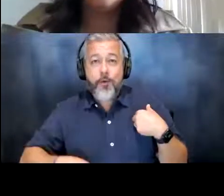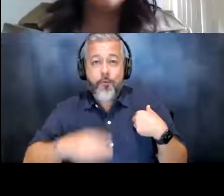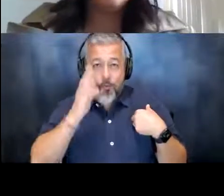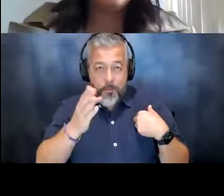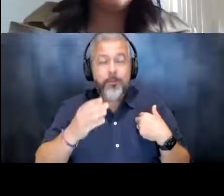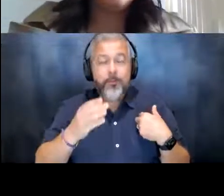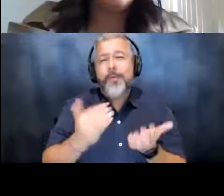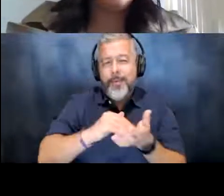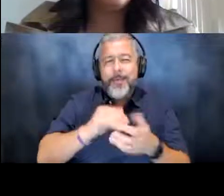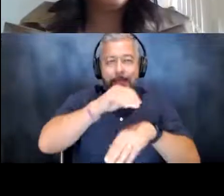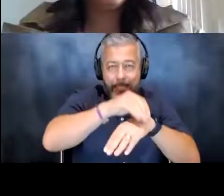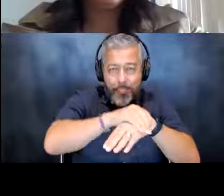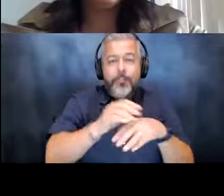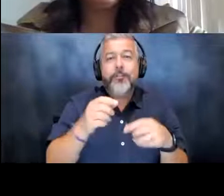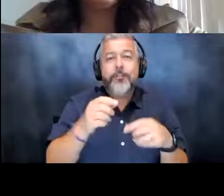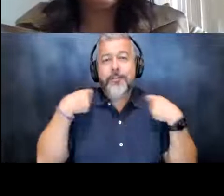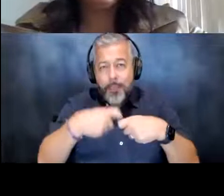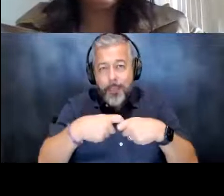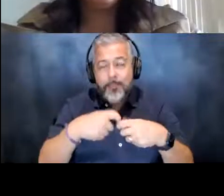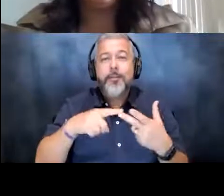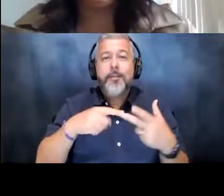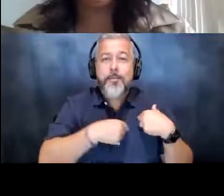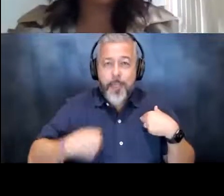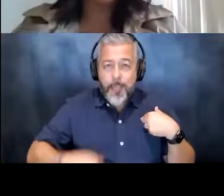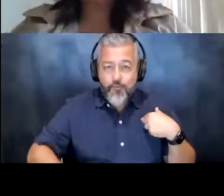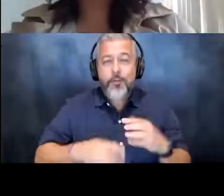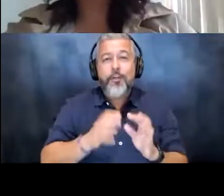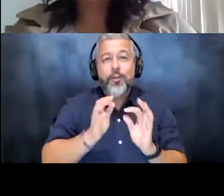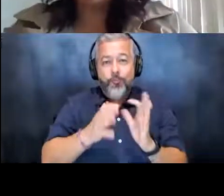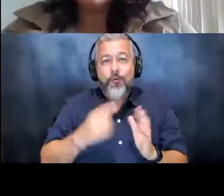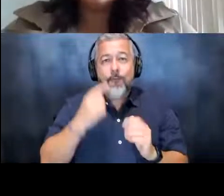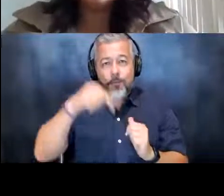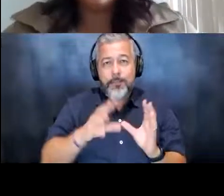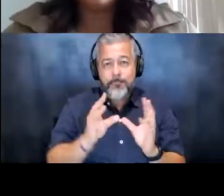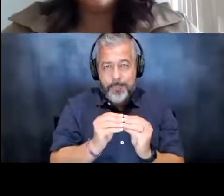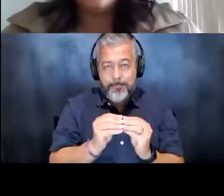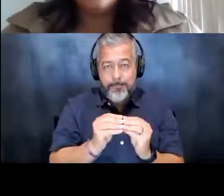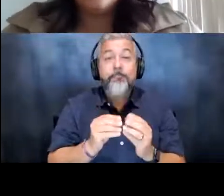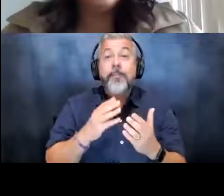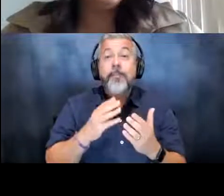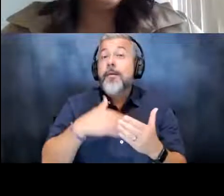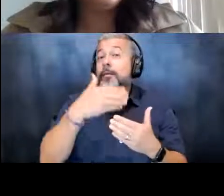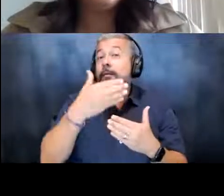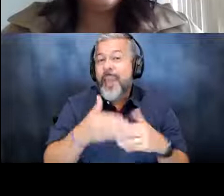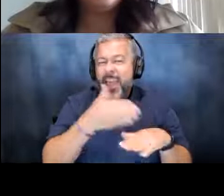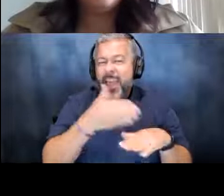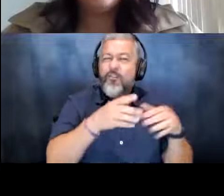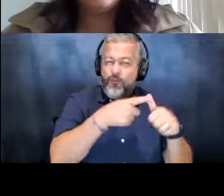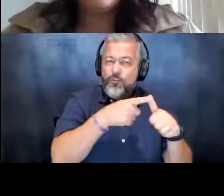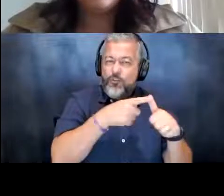and Mandarin interpretation for this meeting. In a few minutes, once we have gone through